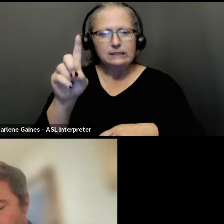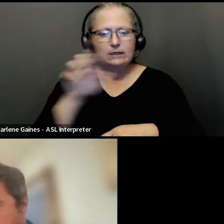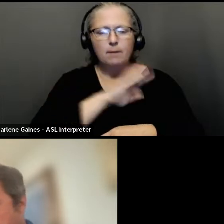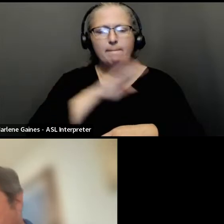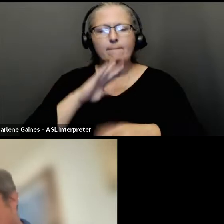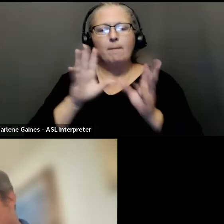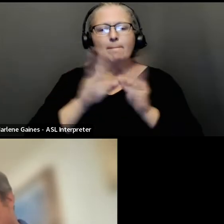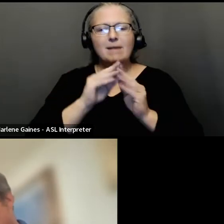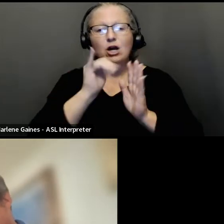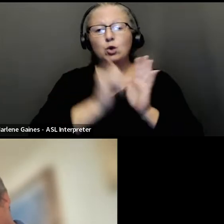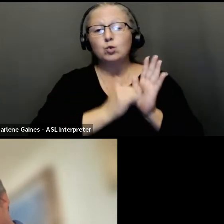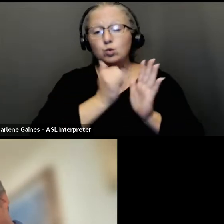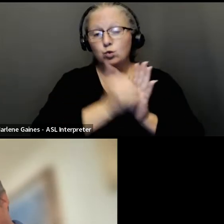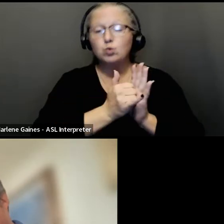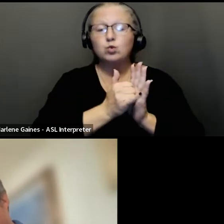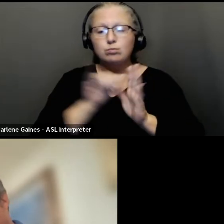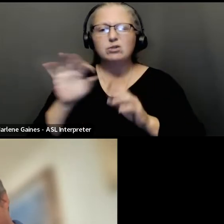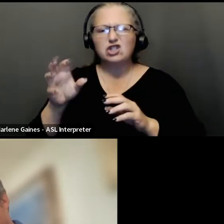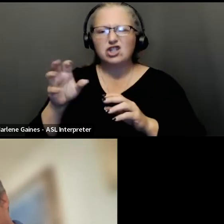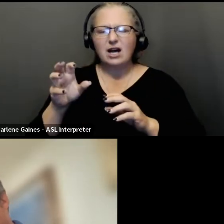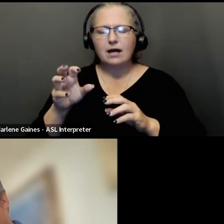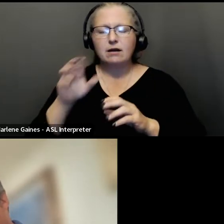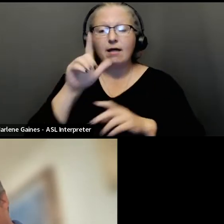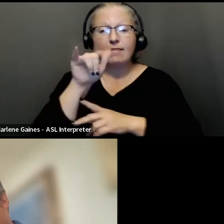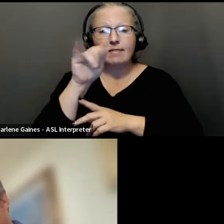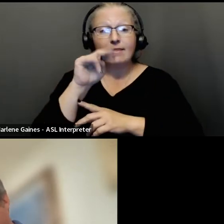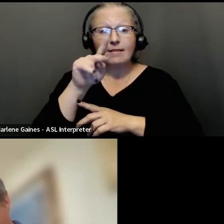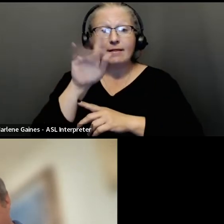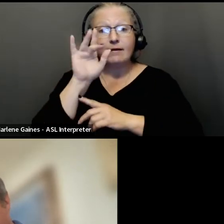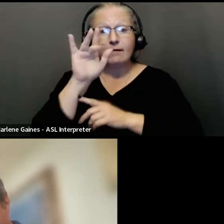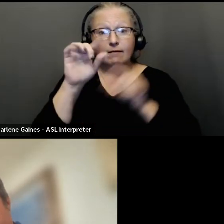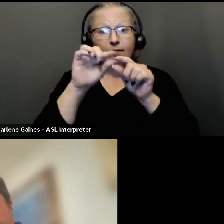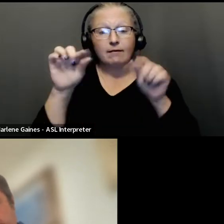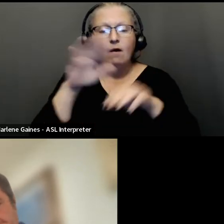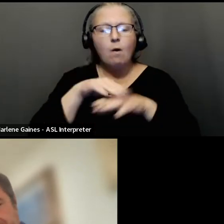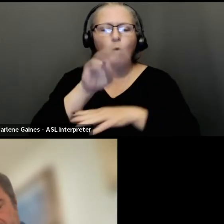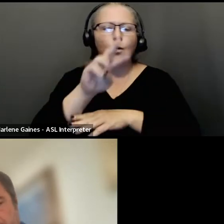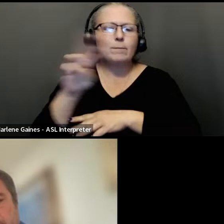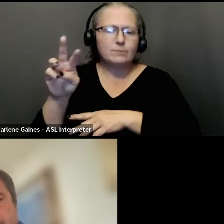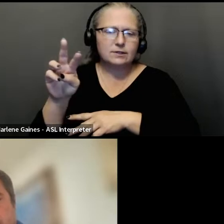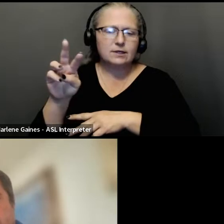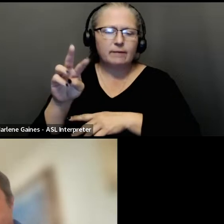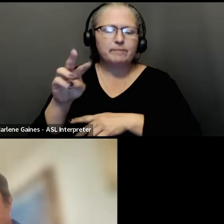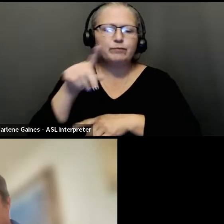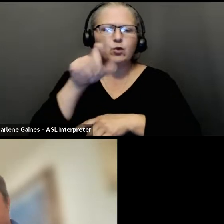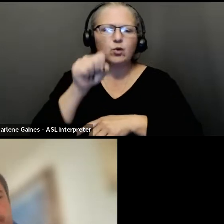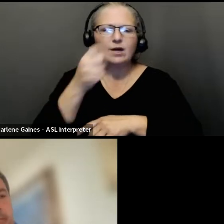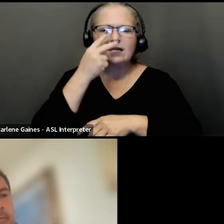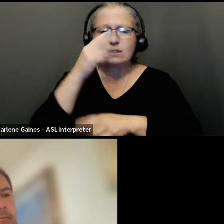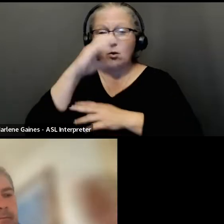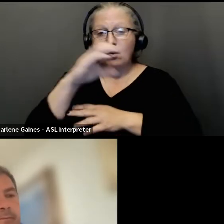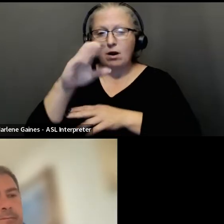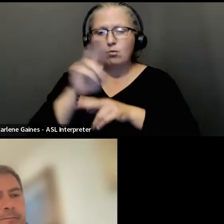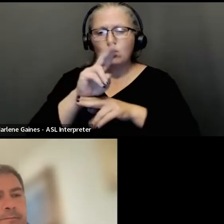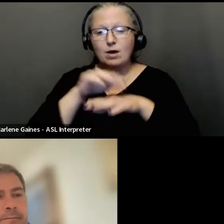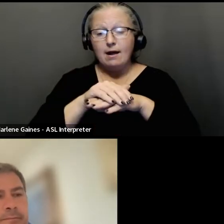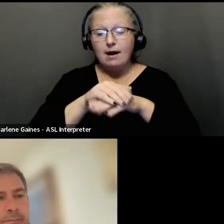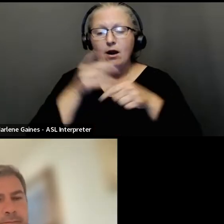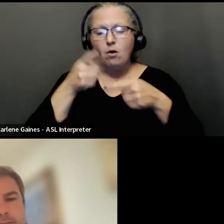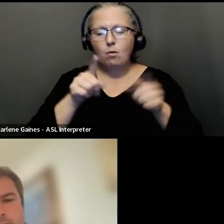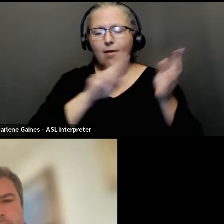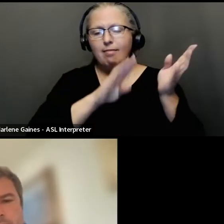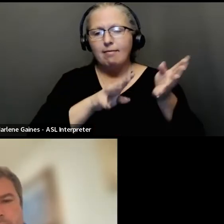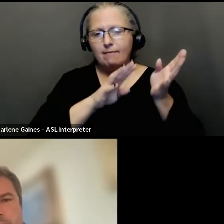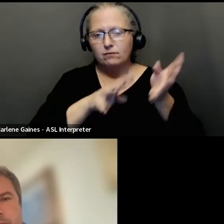meeting YouTube channel. The link to the YouTube channel can be found on our website. You may view the captions in English as we live